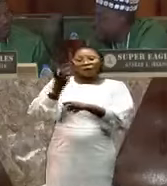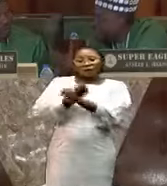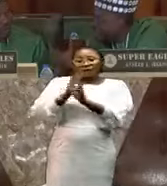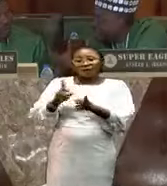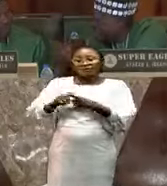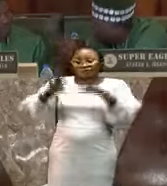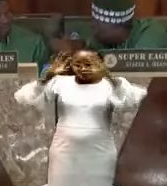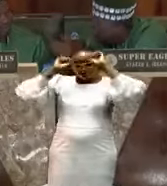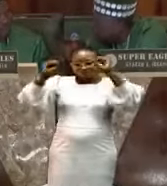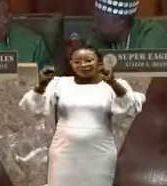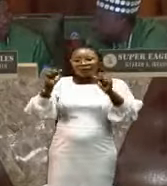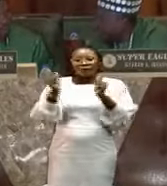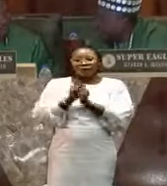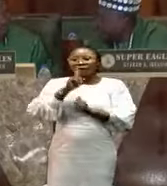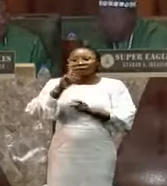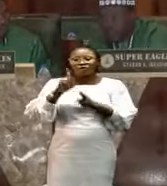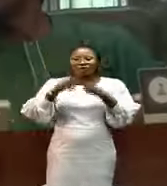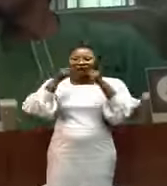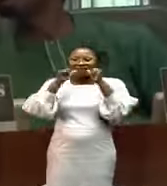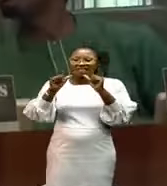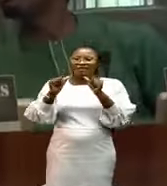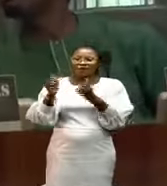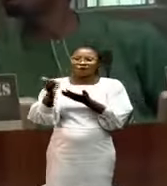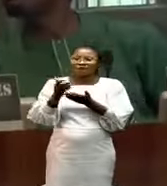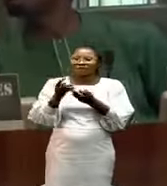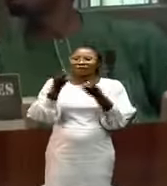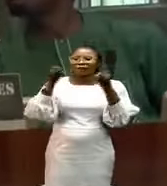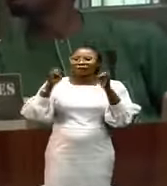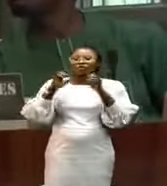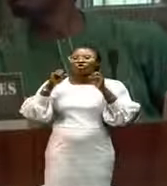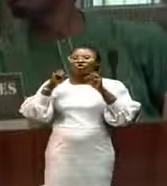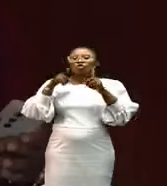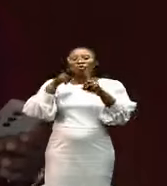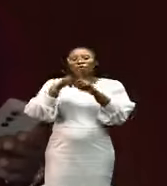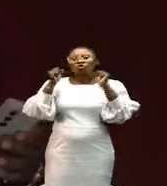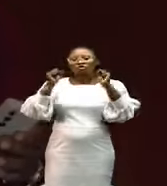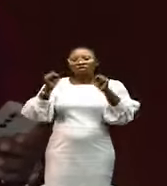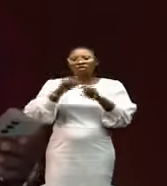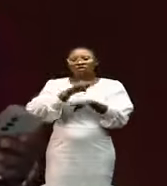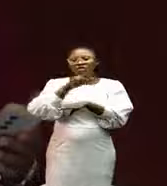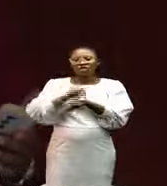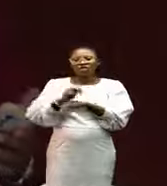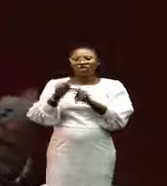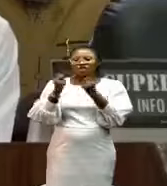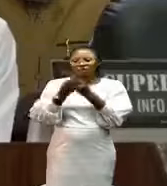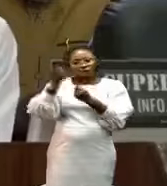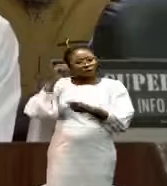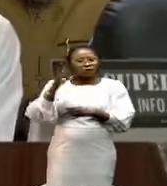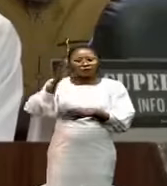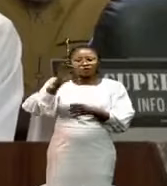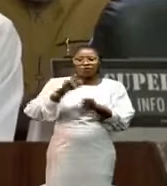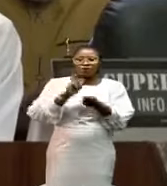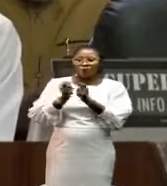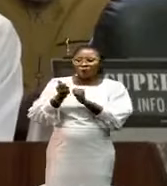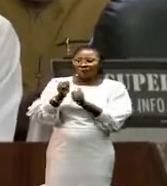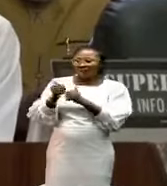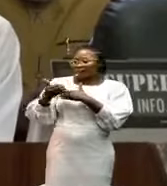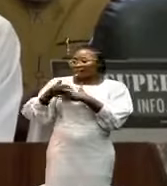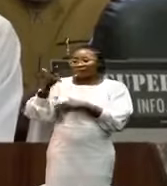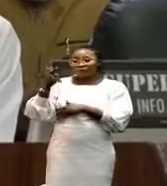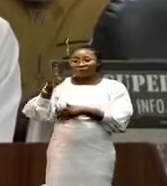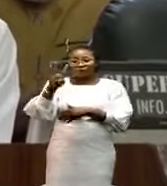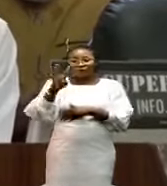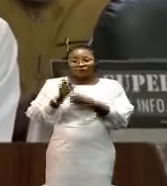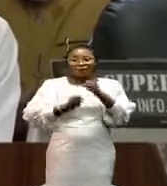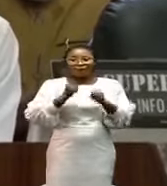of achieving a collective effort towards strengthening the national team for future competitions. After 24 years,